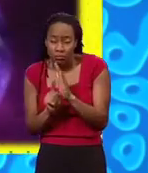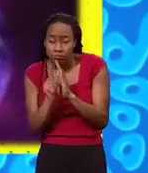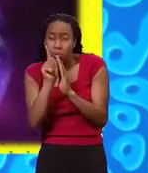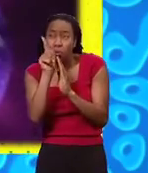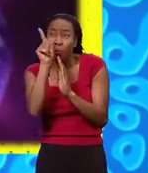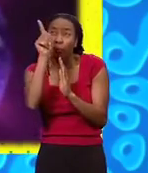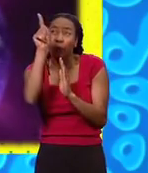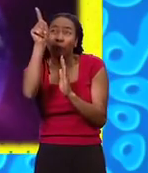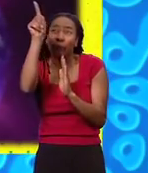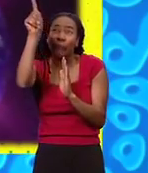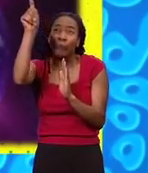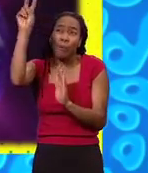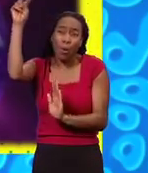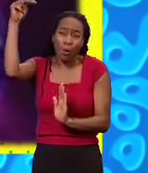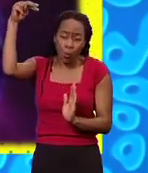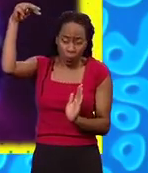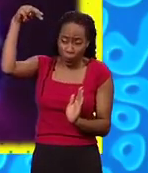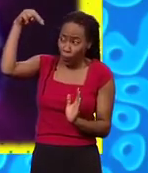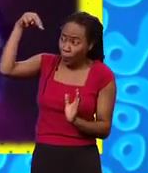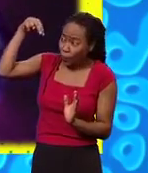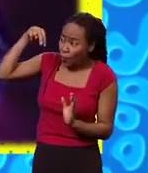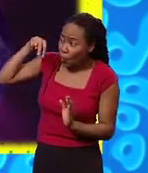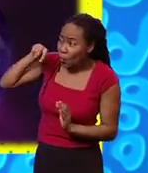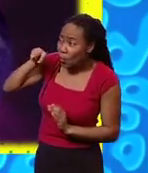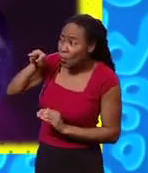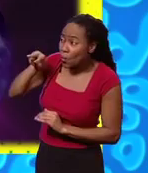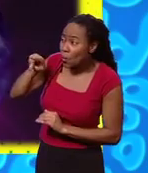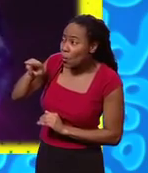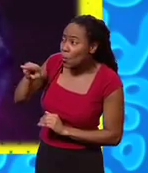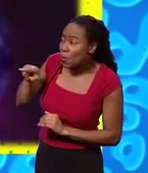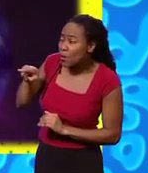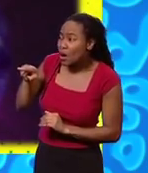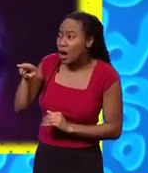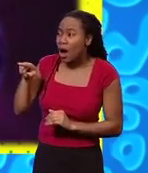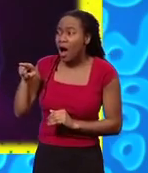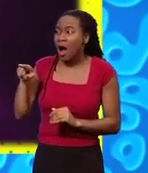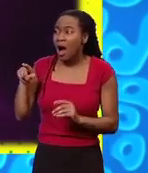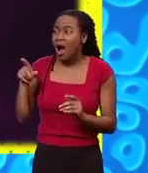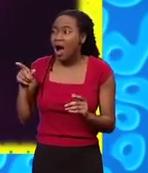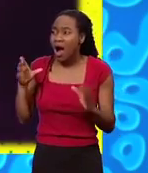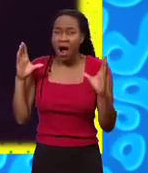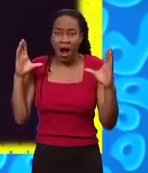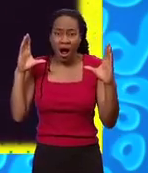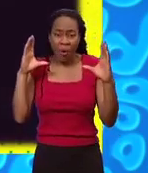this is what they see. The further away they go, the smaller the planet